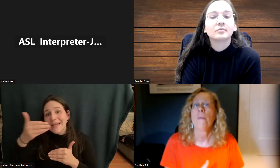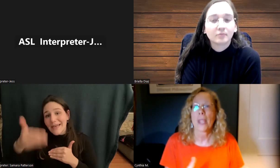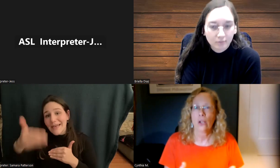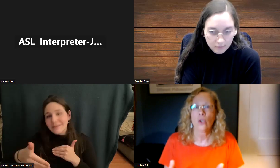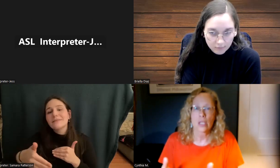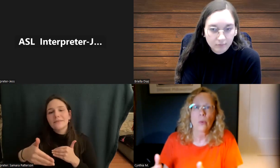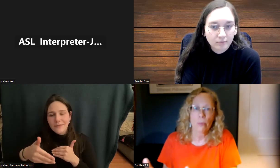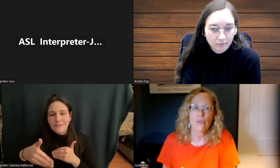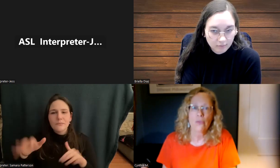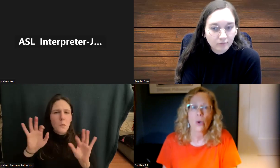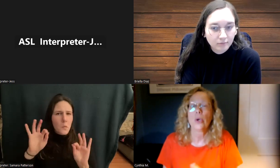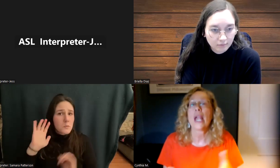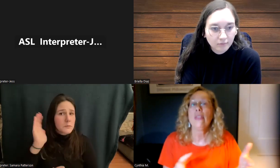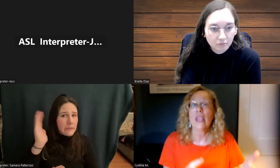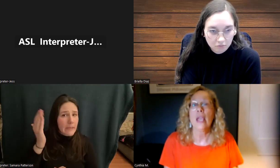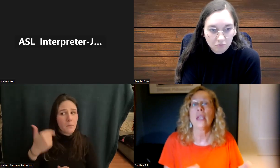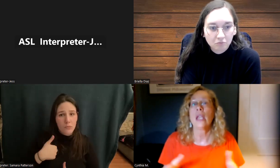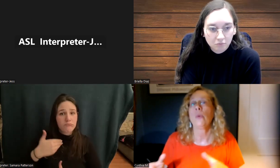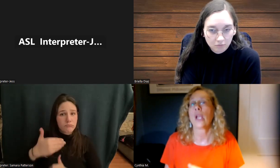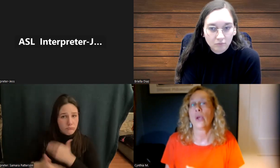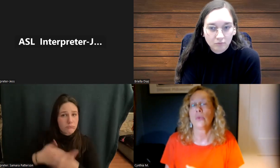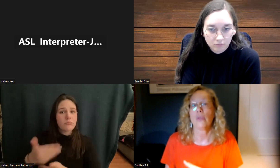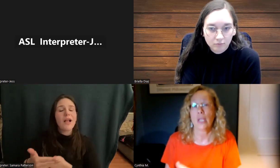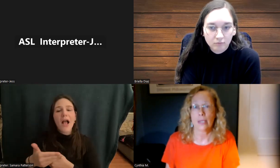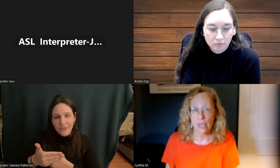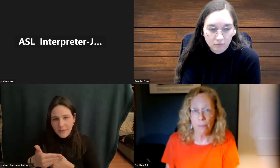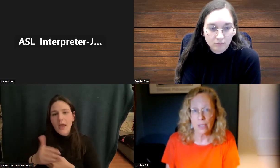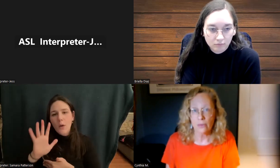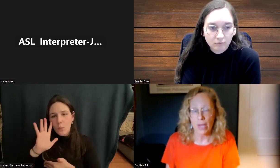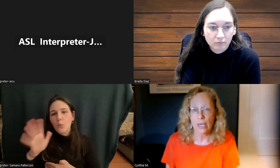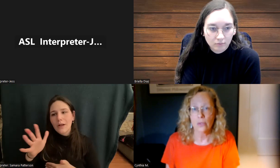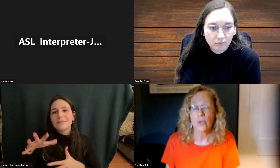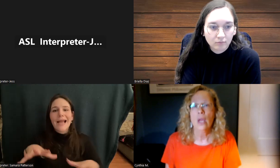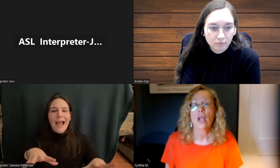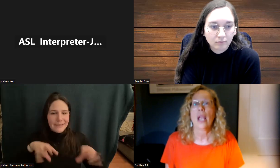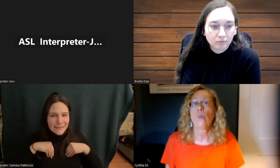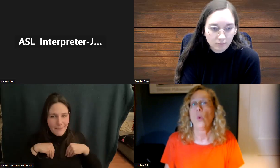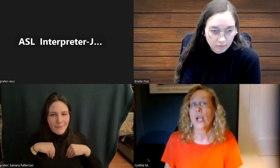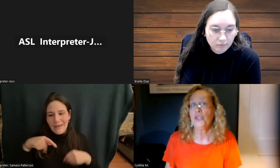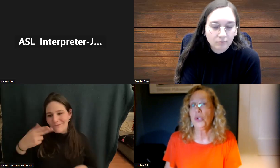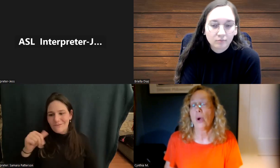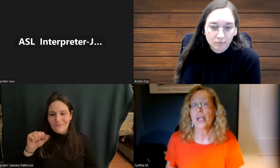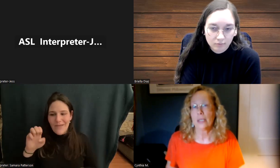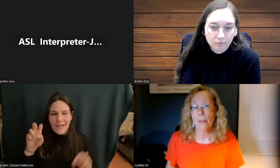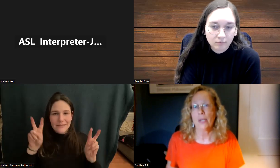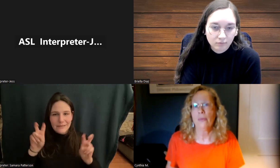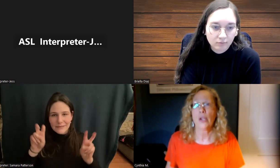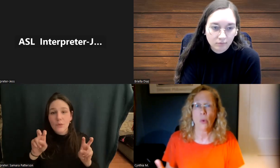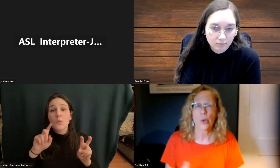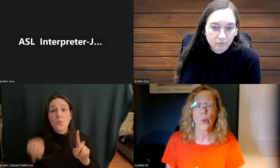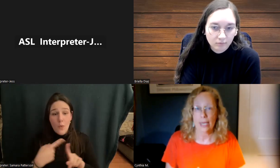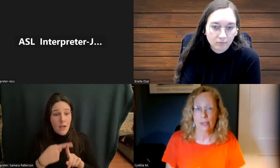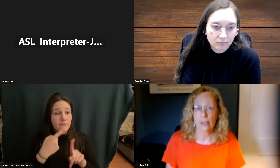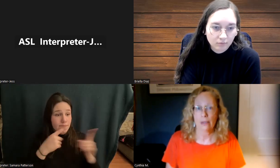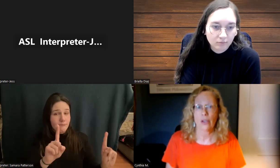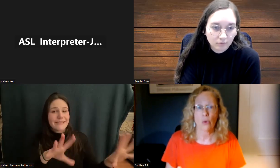okay, it looks like we're moving forward. And then it would go to the acceptance phase. And once you are accepted, then you're